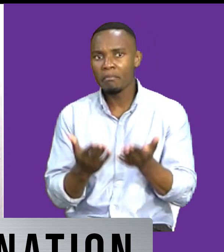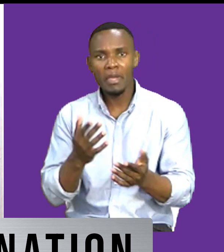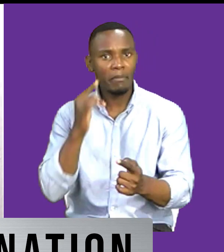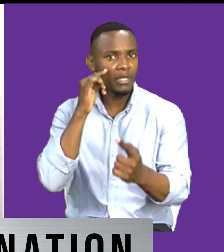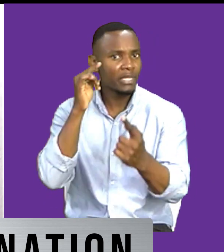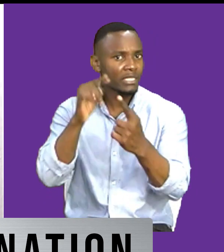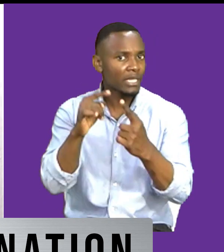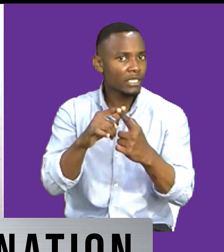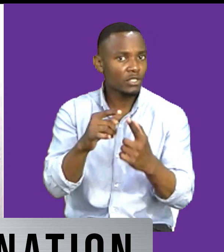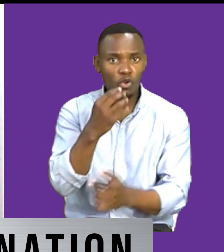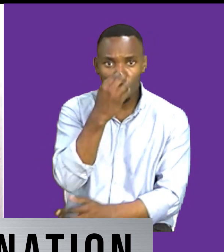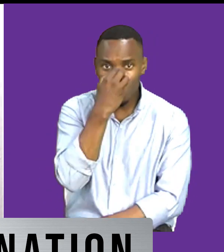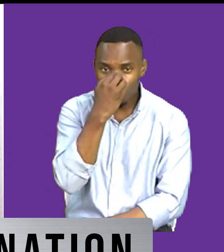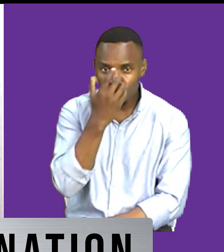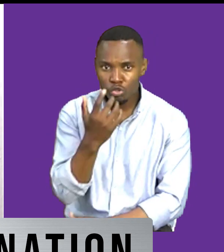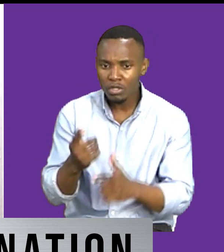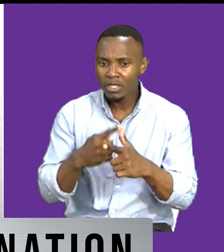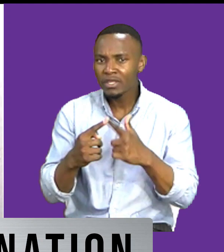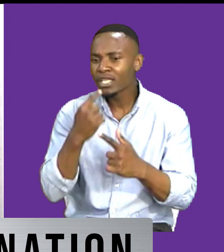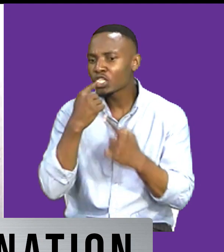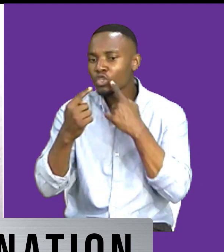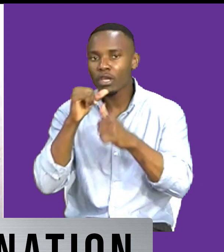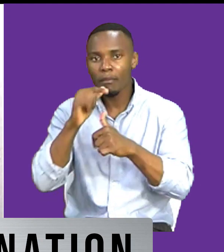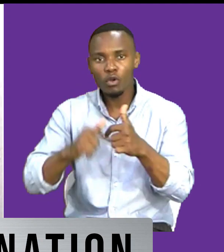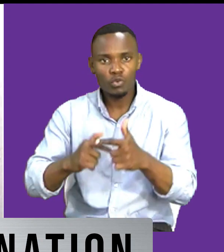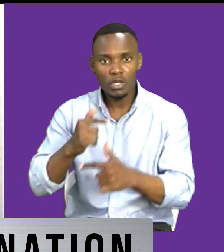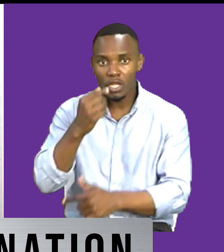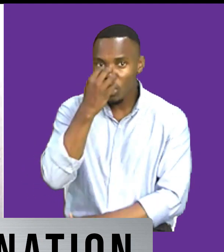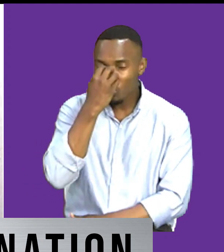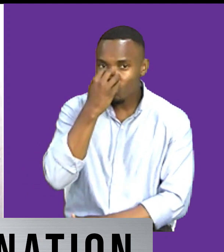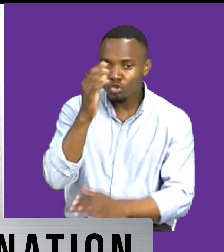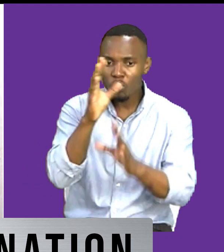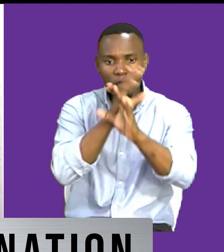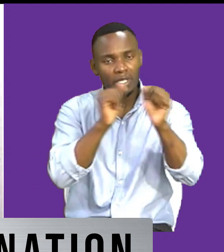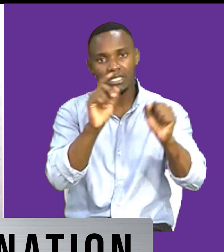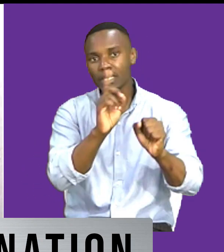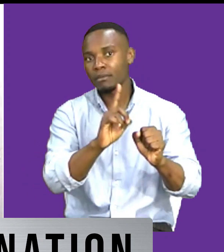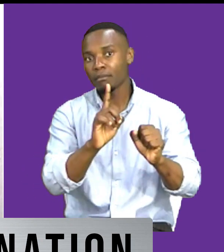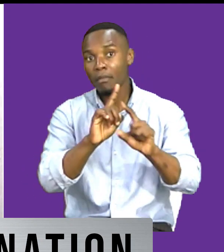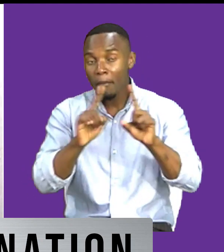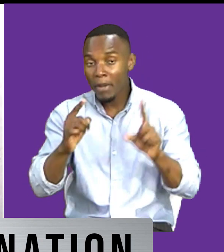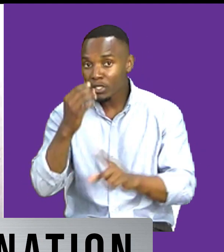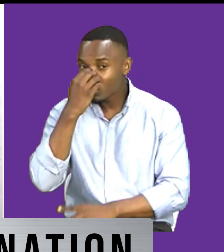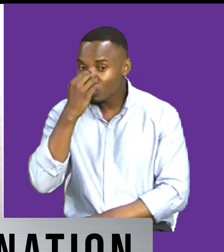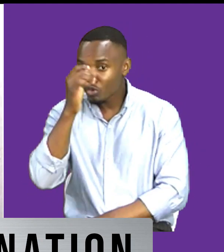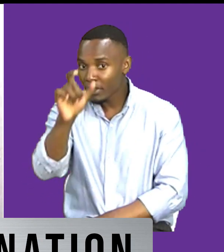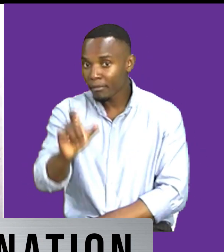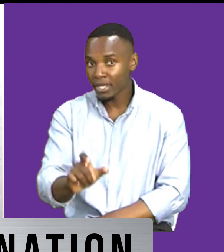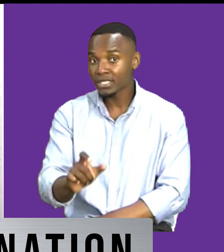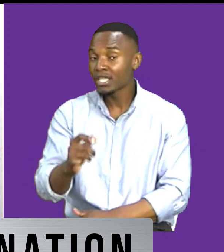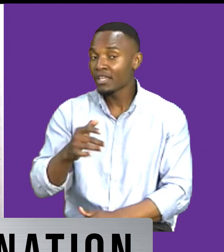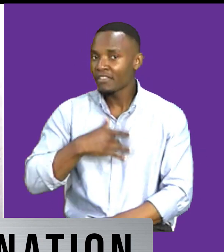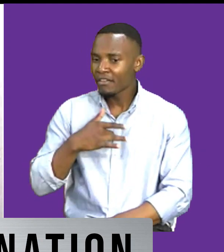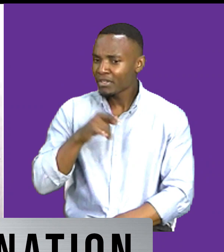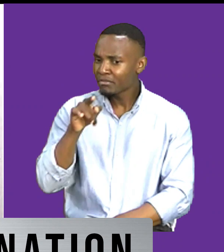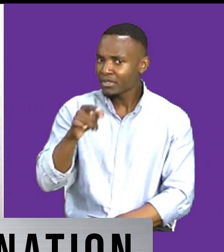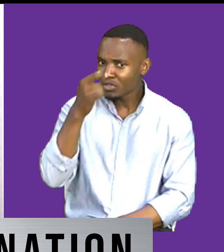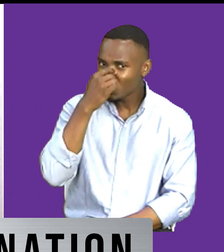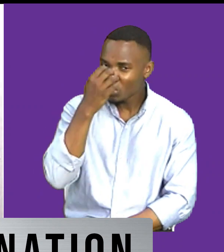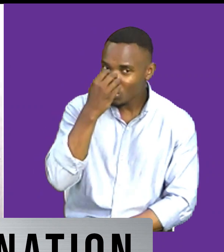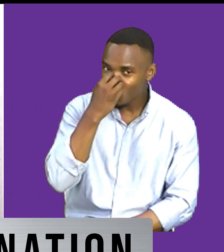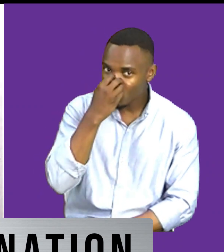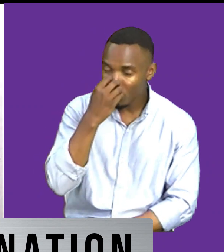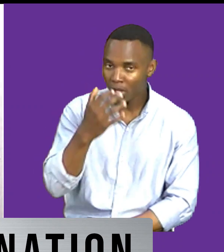they are not talking about William Ruto, the president. They are talking about William Ruto, the person. And they feel that William Ruto ni wetu, na yeye